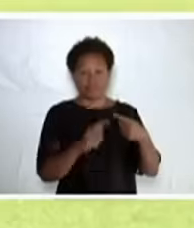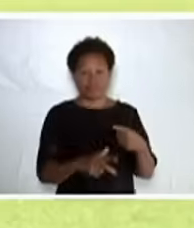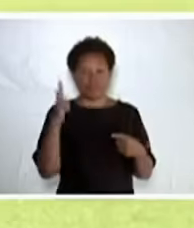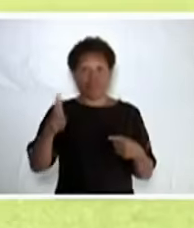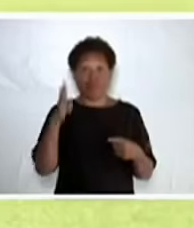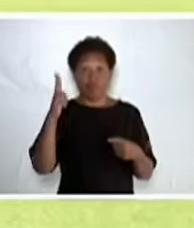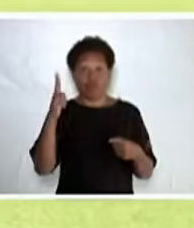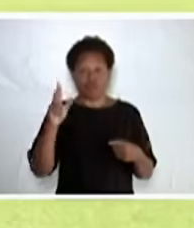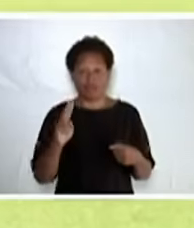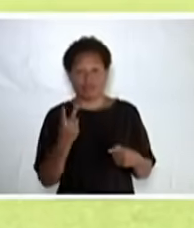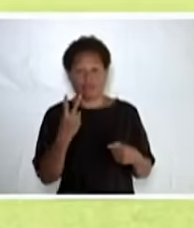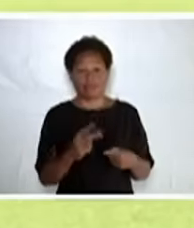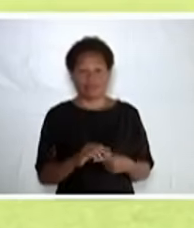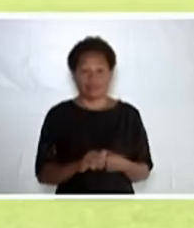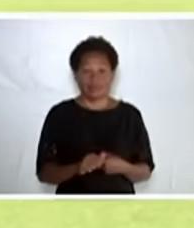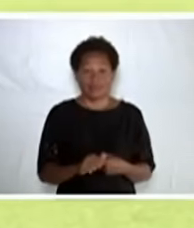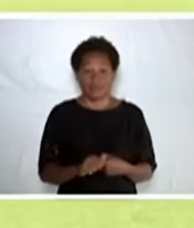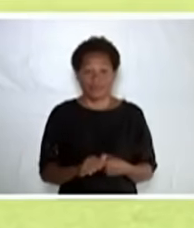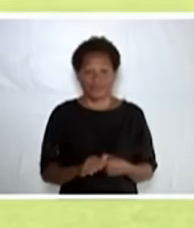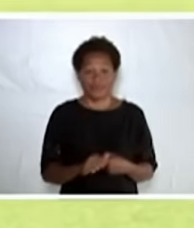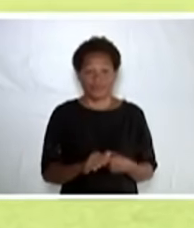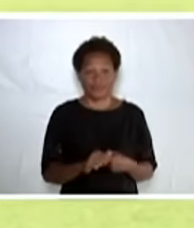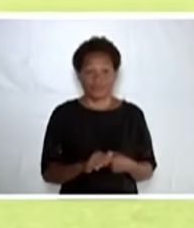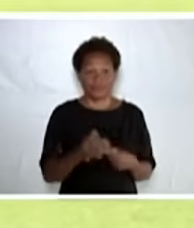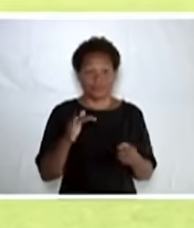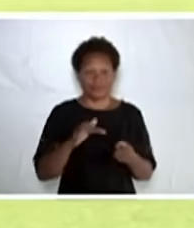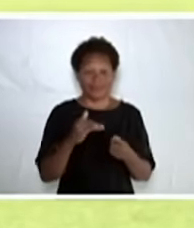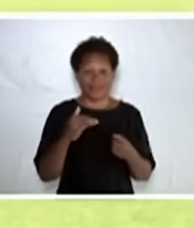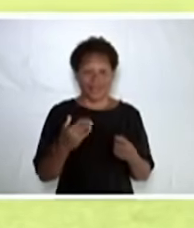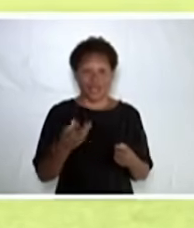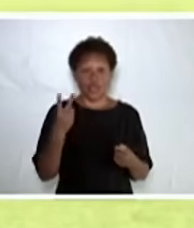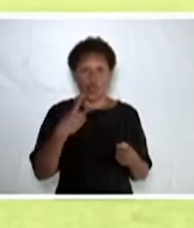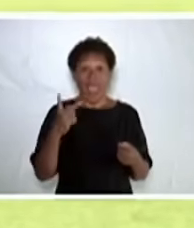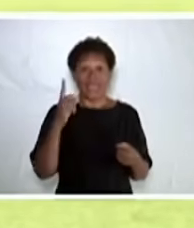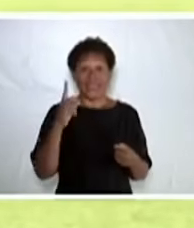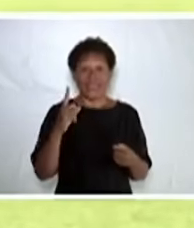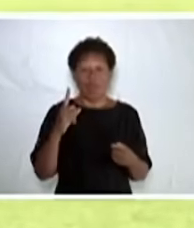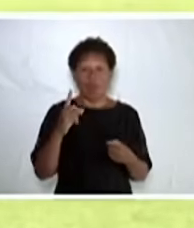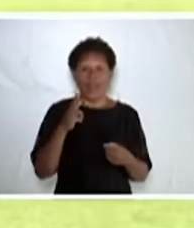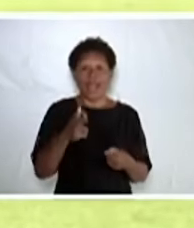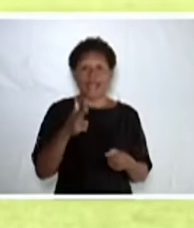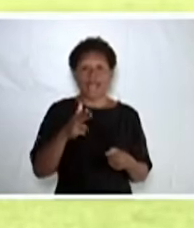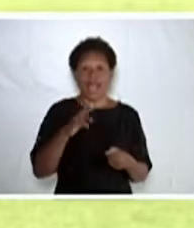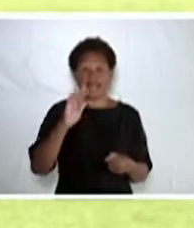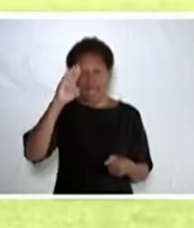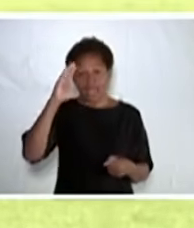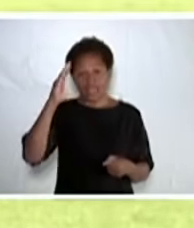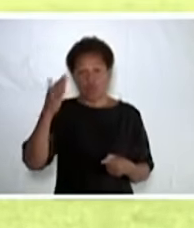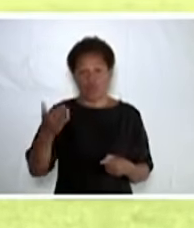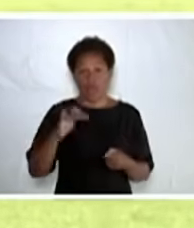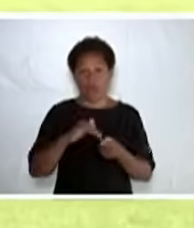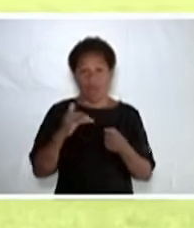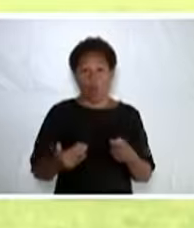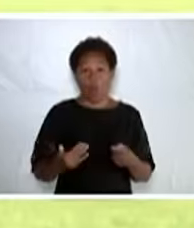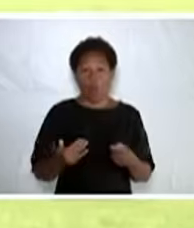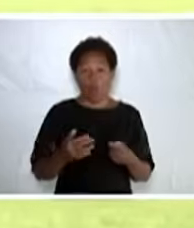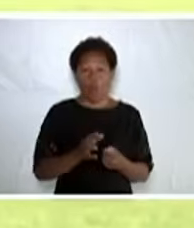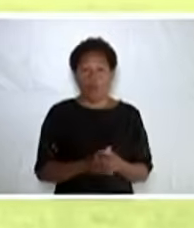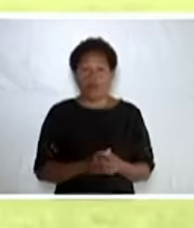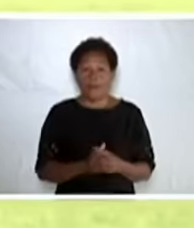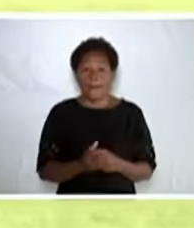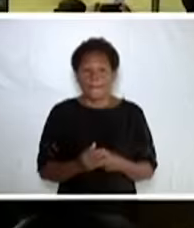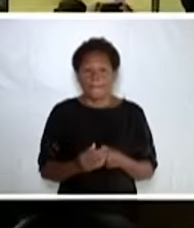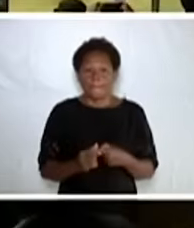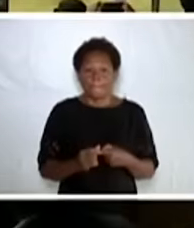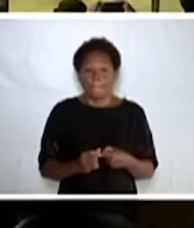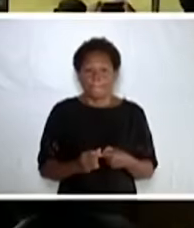given. So what you're experiencing at the moment is the 21 gun salute that is taking place. Just to